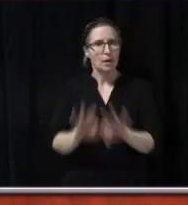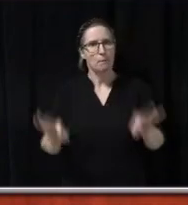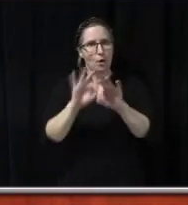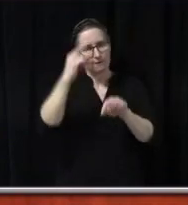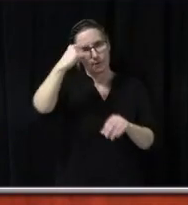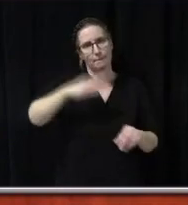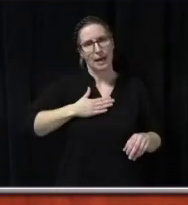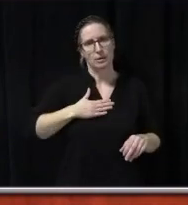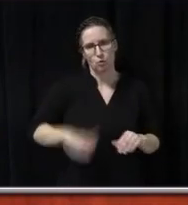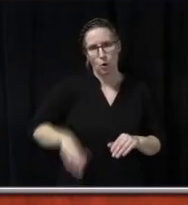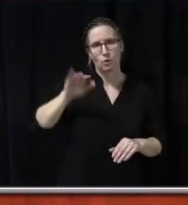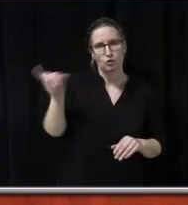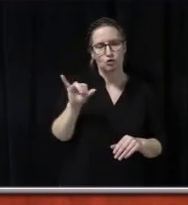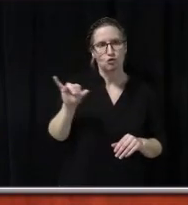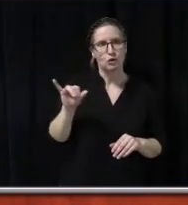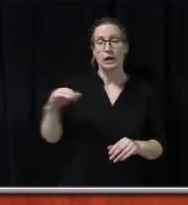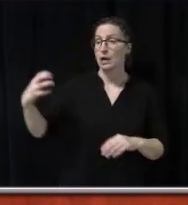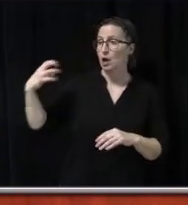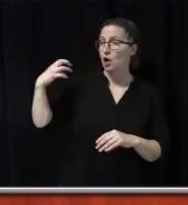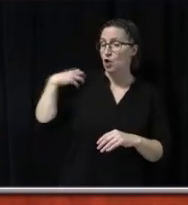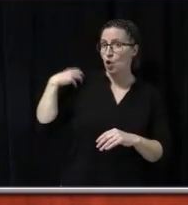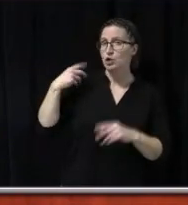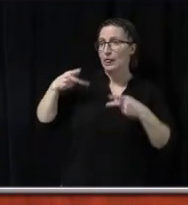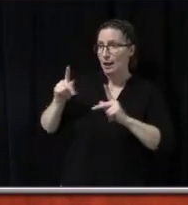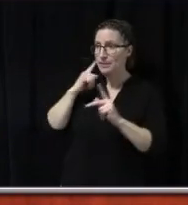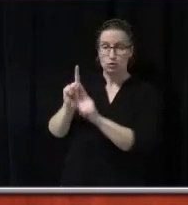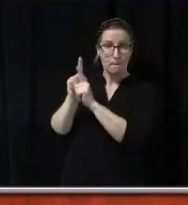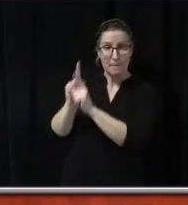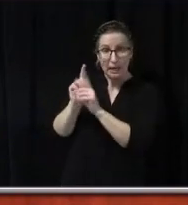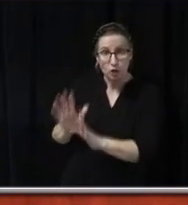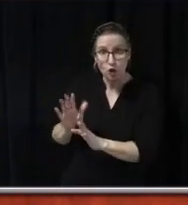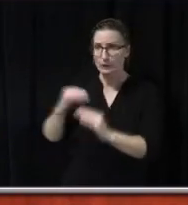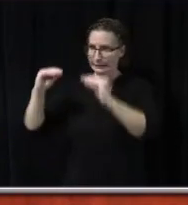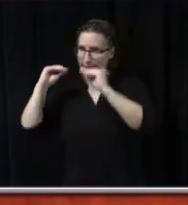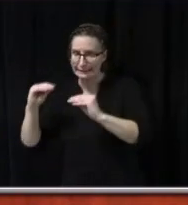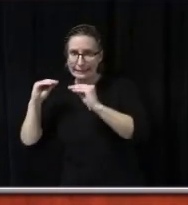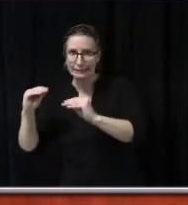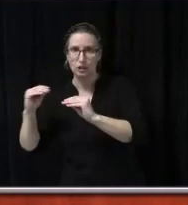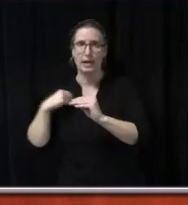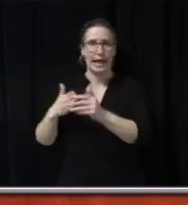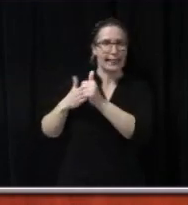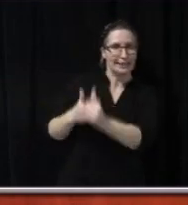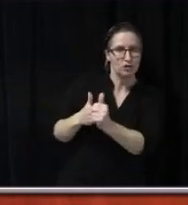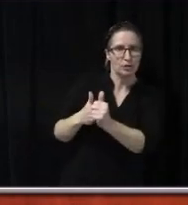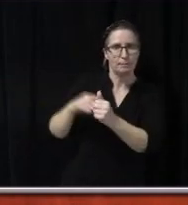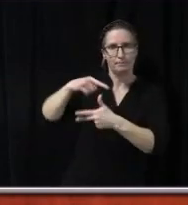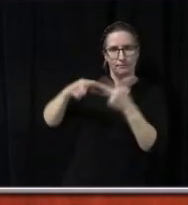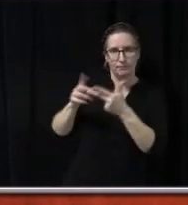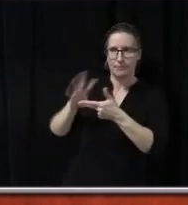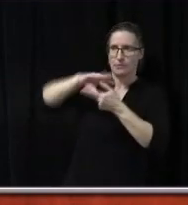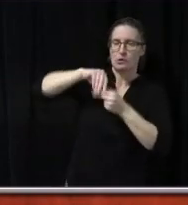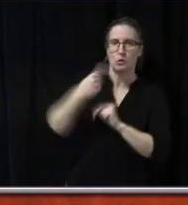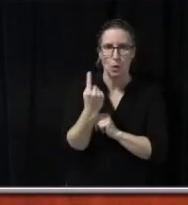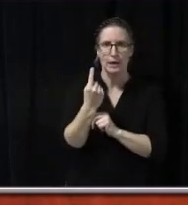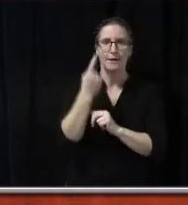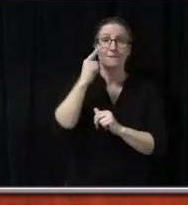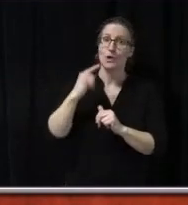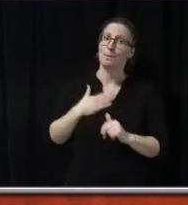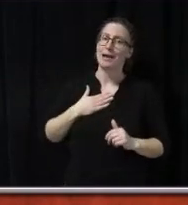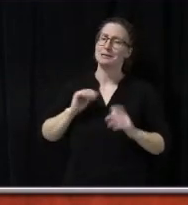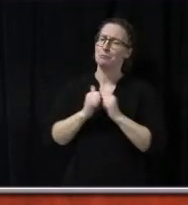growth. Coaching allowed me to combine mentorship, teaching, and leadership with a sport that I deeply